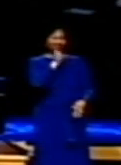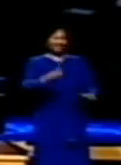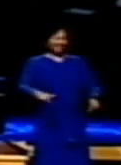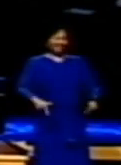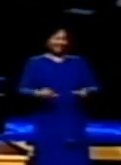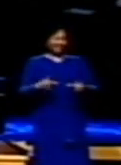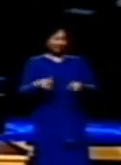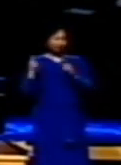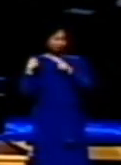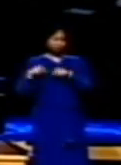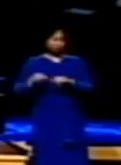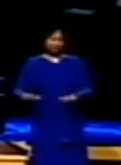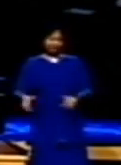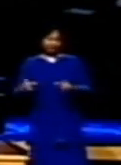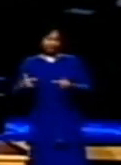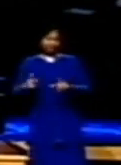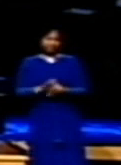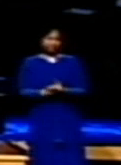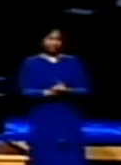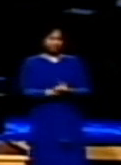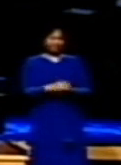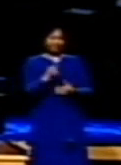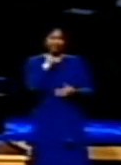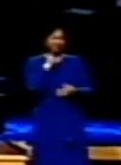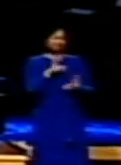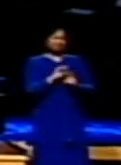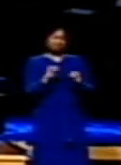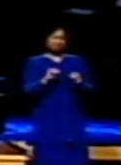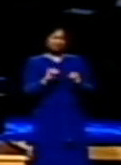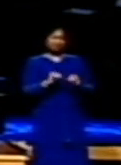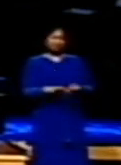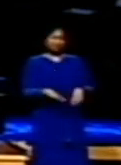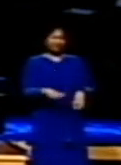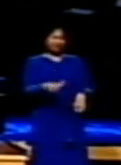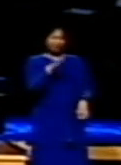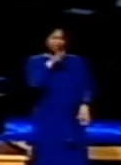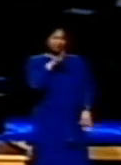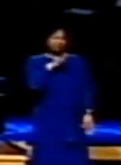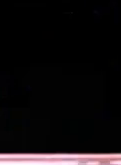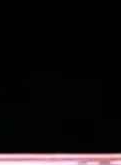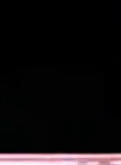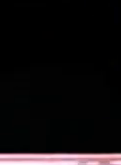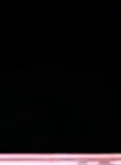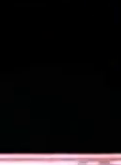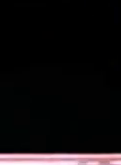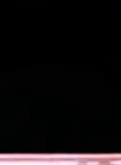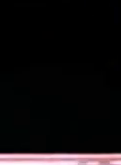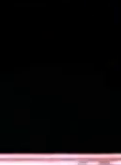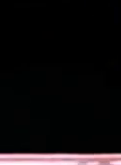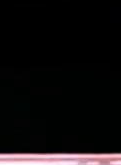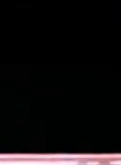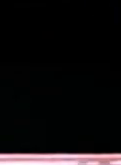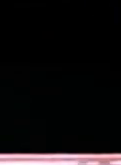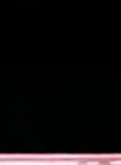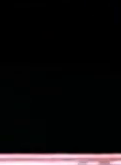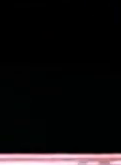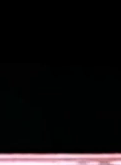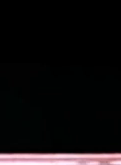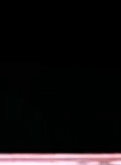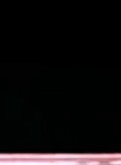lifetime. You can't tell them nothing about Lady Di. Lady Di wasn't even alive in their